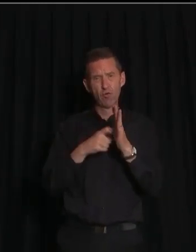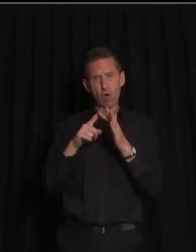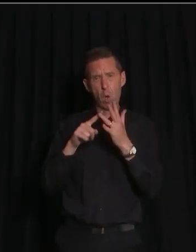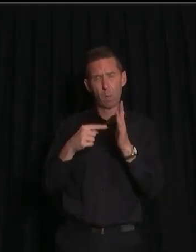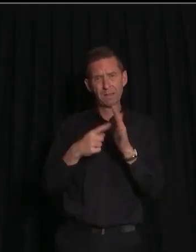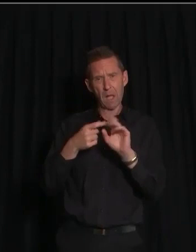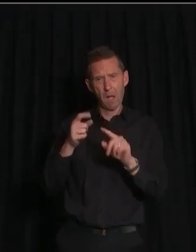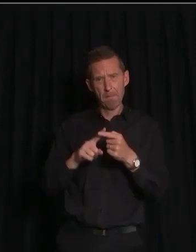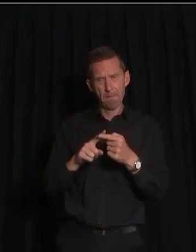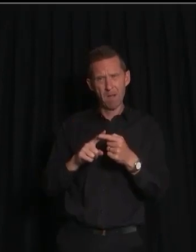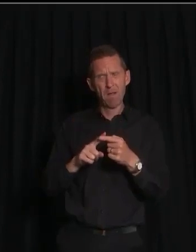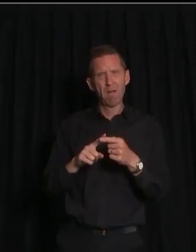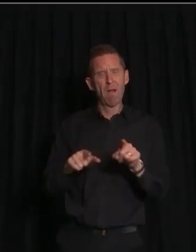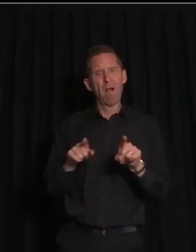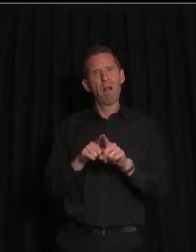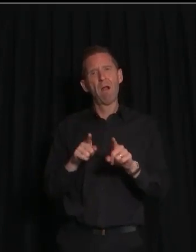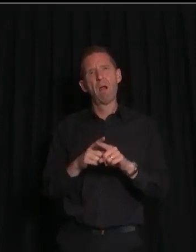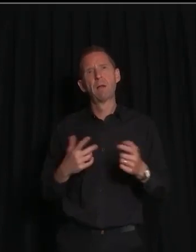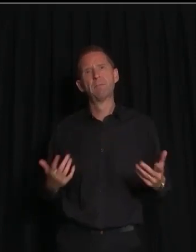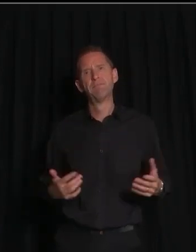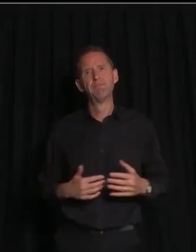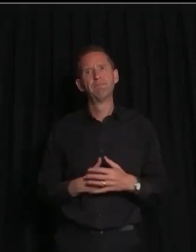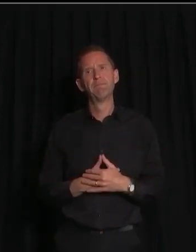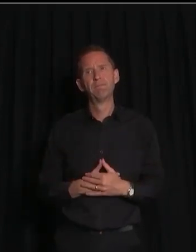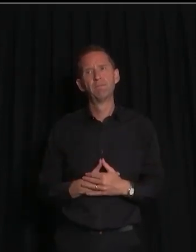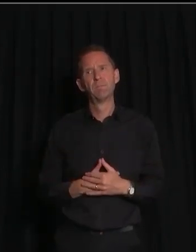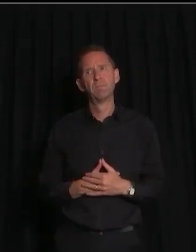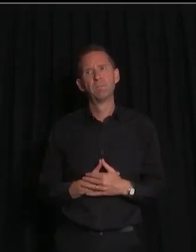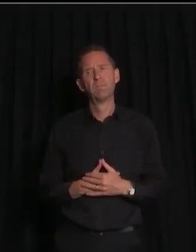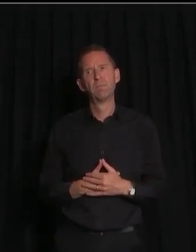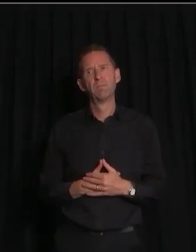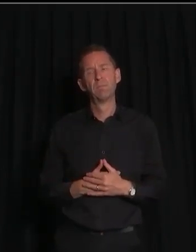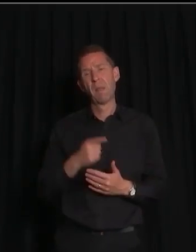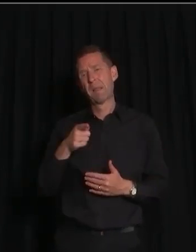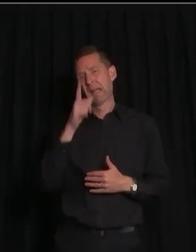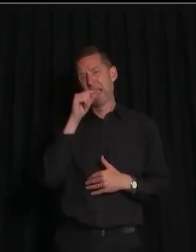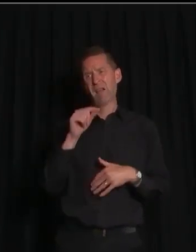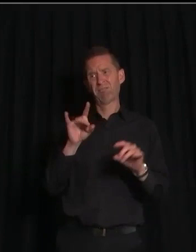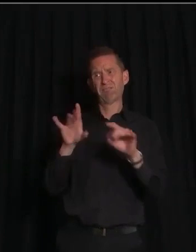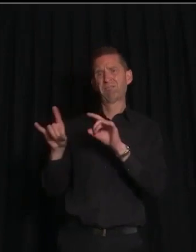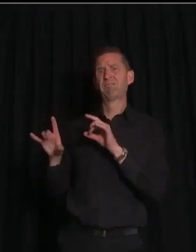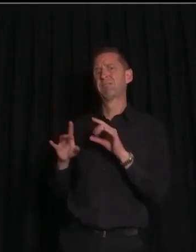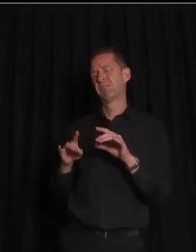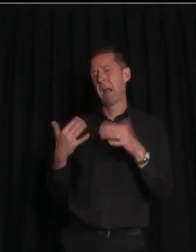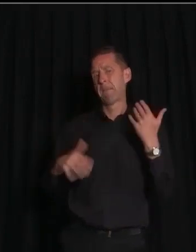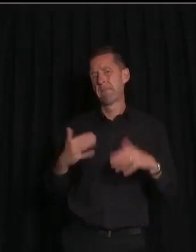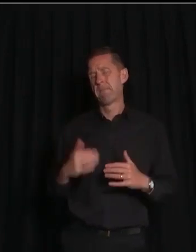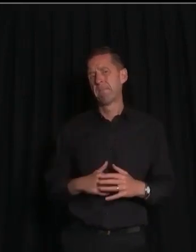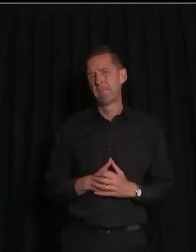are like very, very harmful, not just for the people who